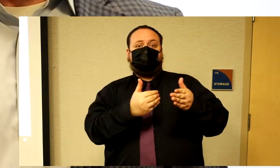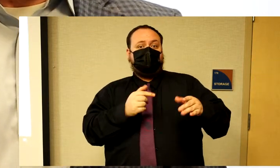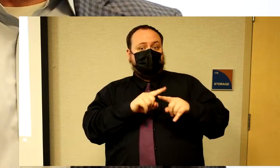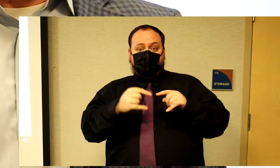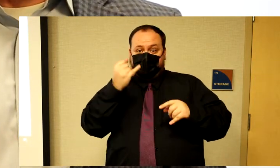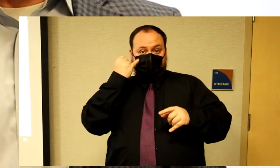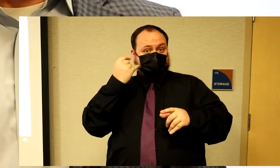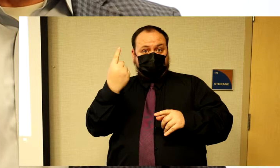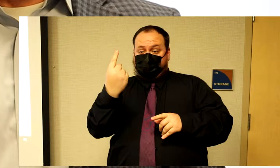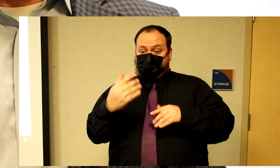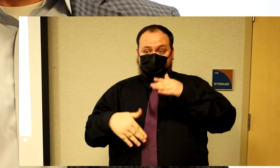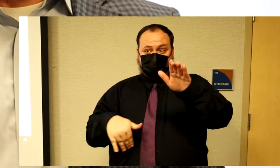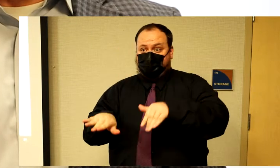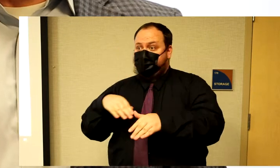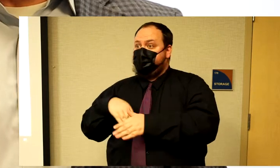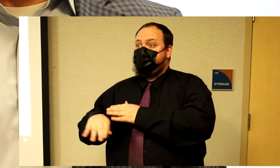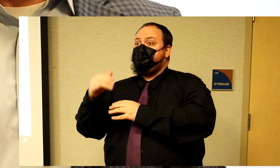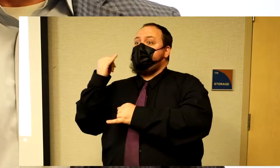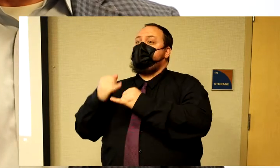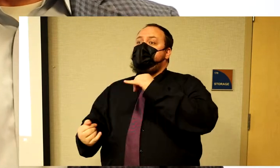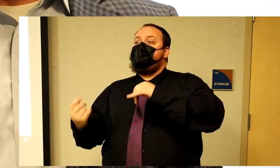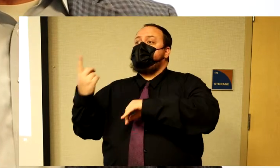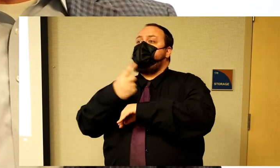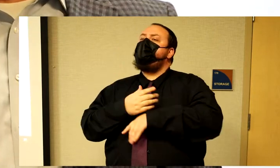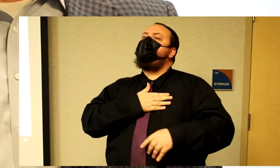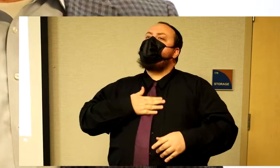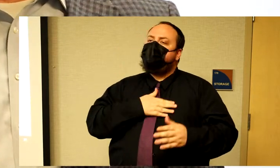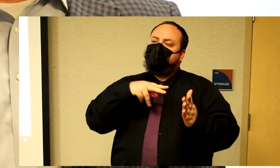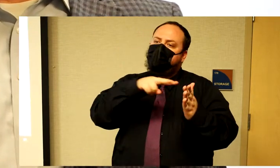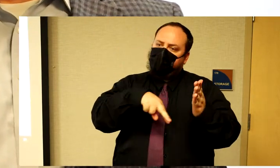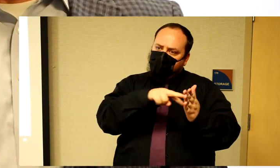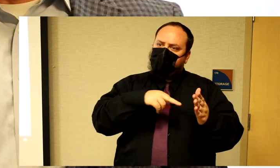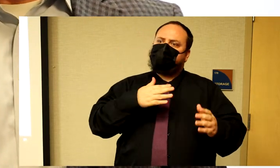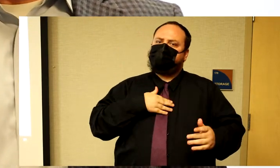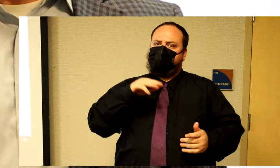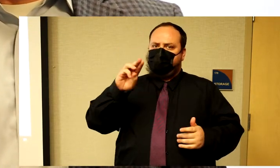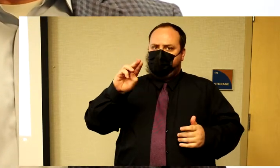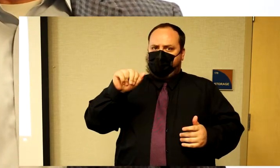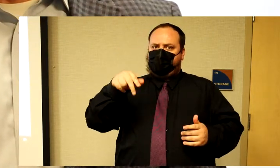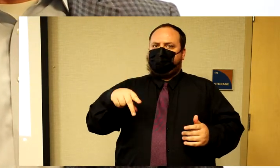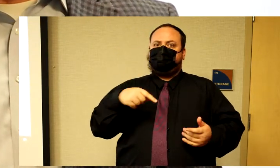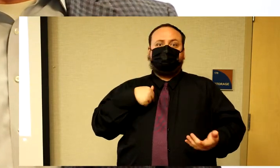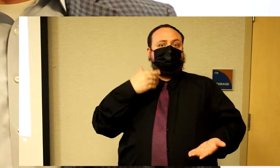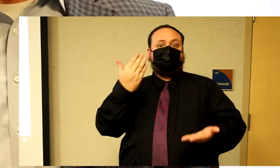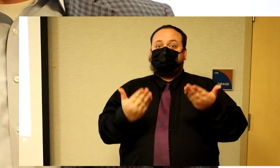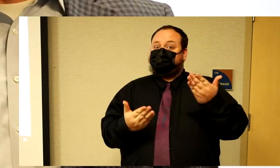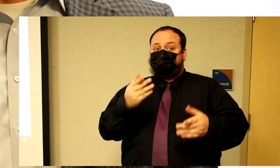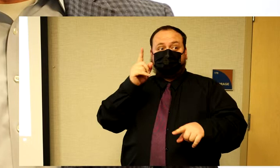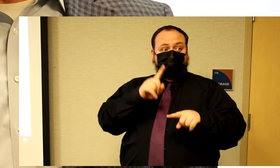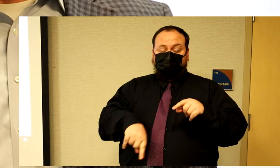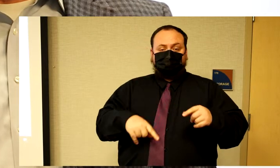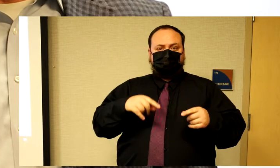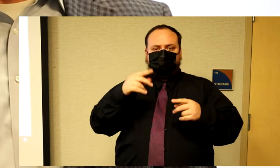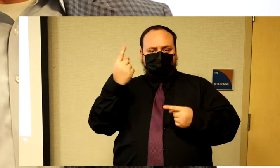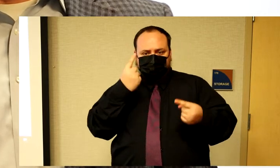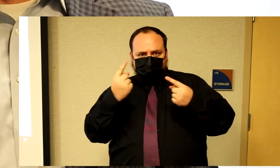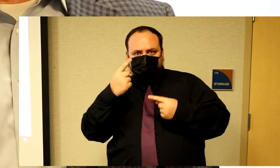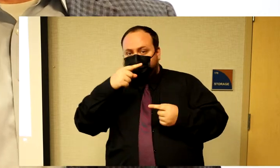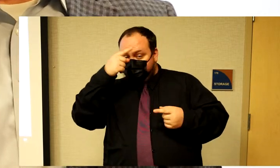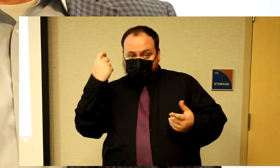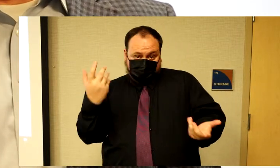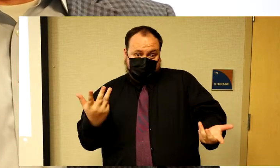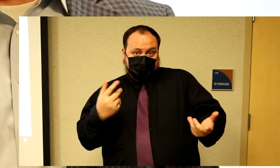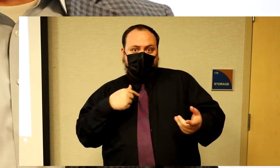walks in on the very last day and says, hey, please consider my map, we may not be able to publicly notice it to be able to consider it, even though we